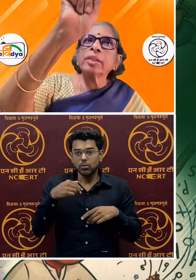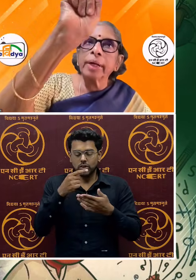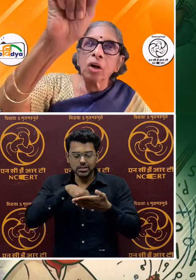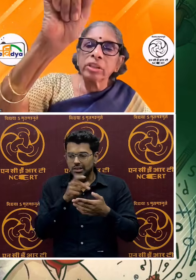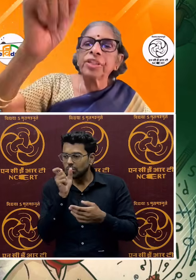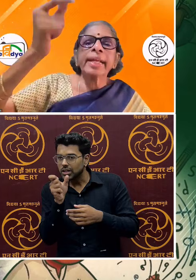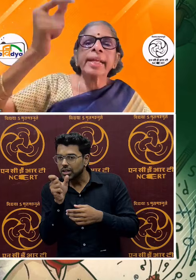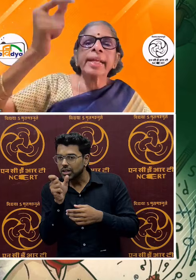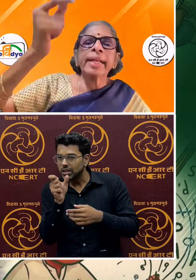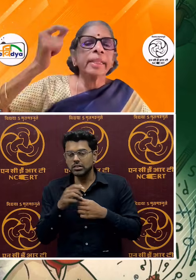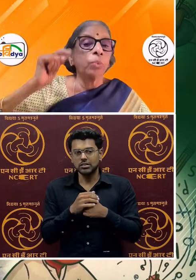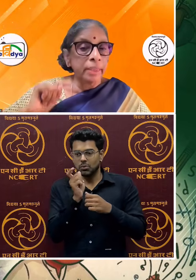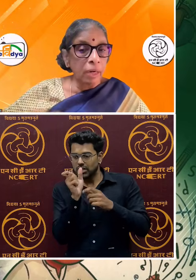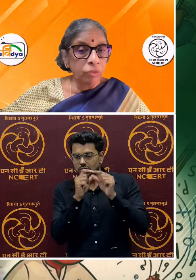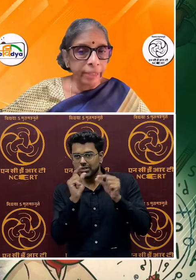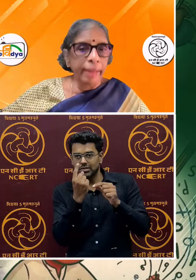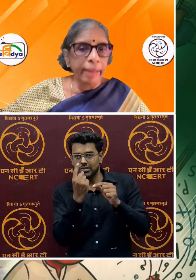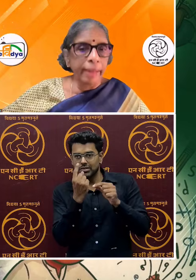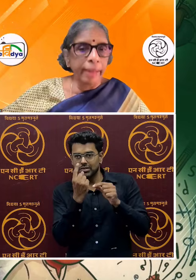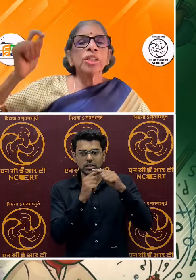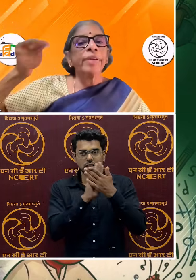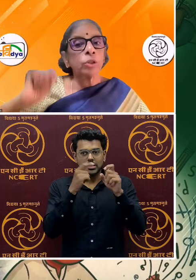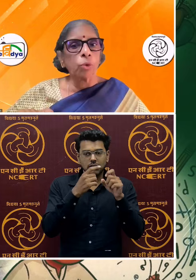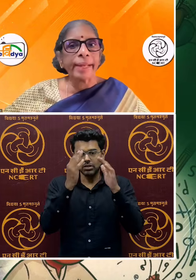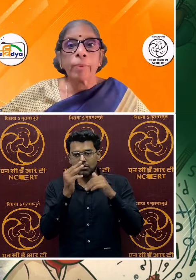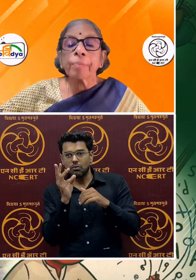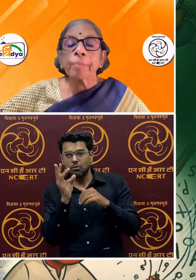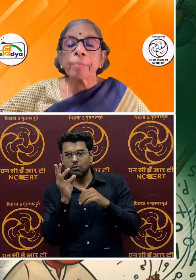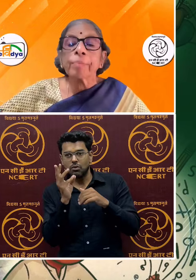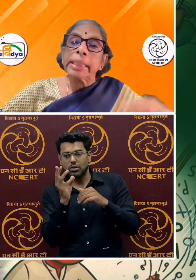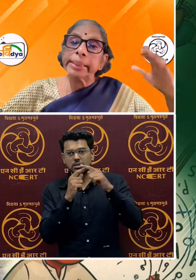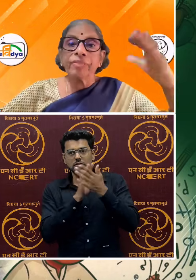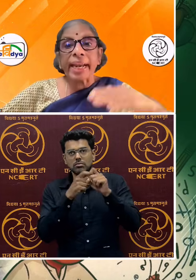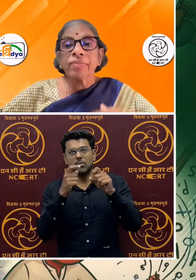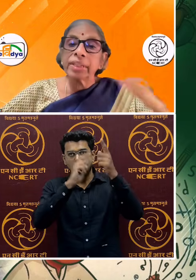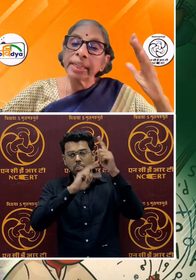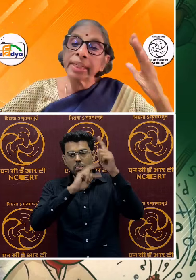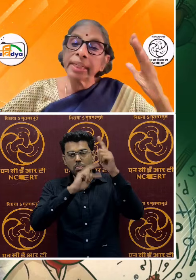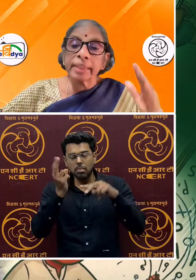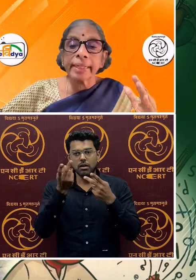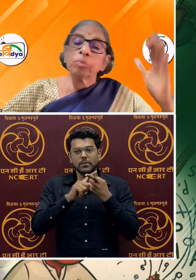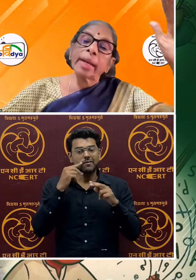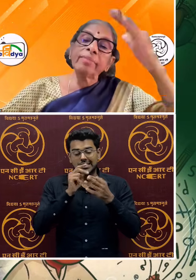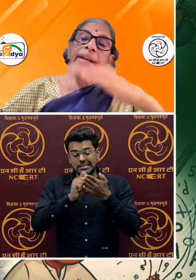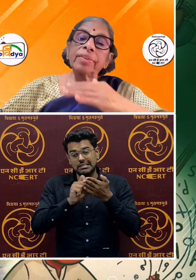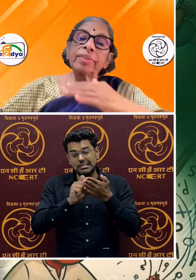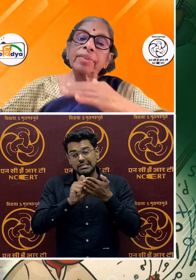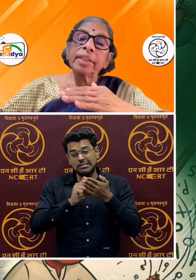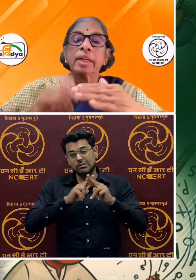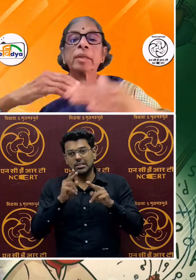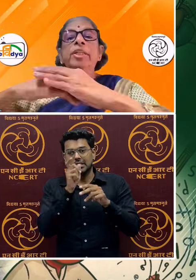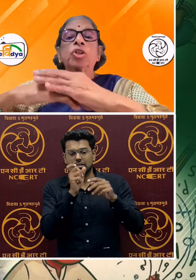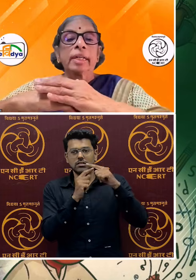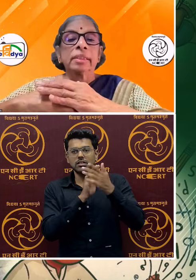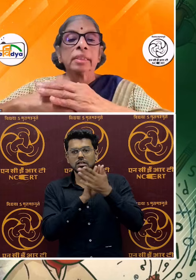She saw the word the on the first line and the word the on the fourth line. She went to the fourth line. Why? She said, if I write everything, it will take time. So I'll write wherever